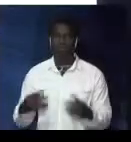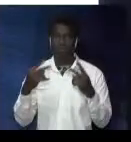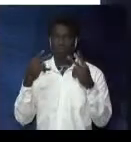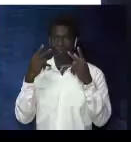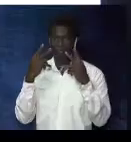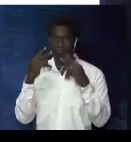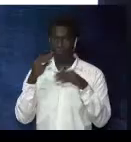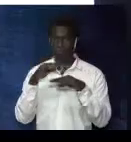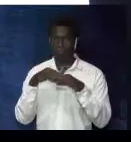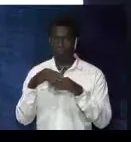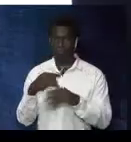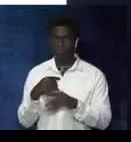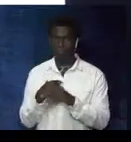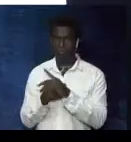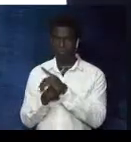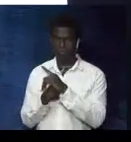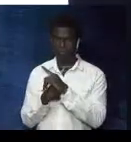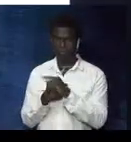Eyes on me.